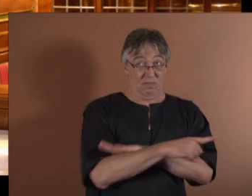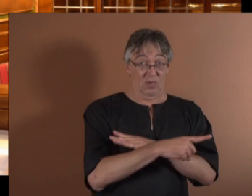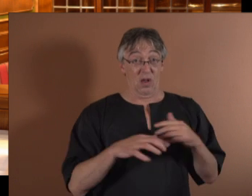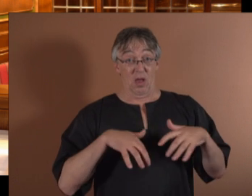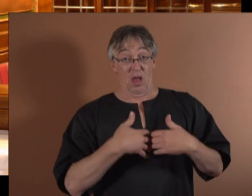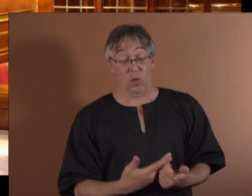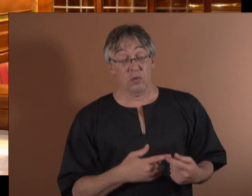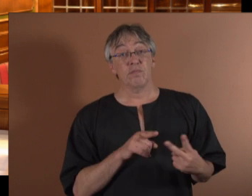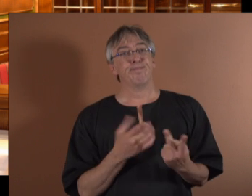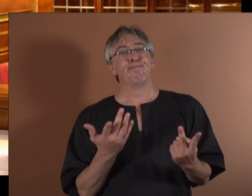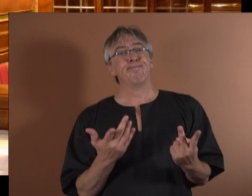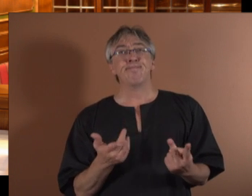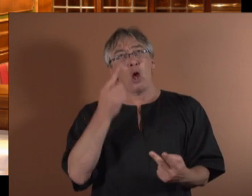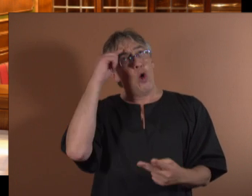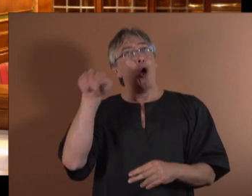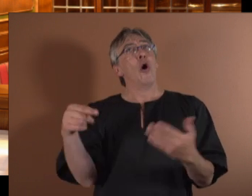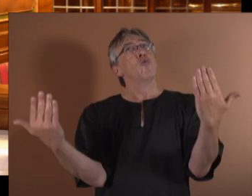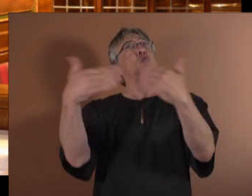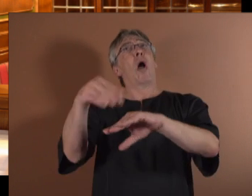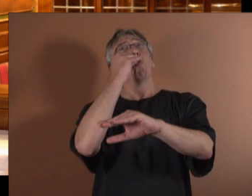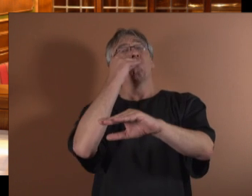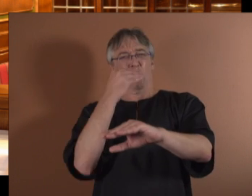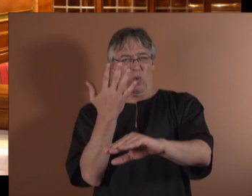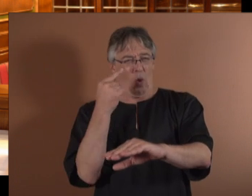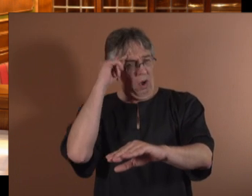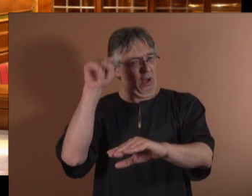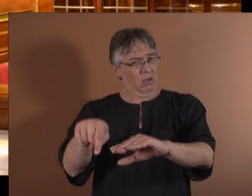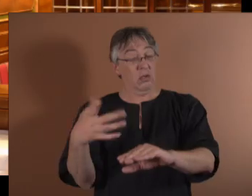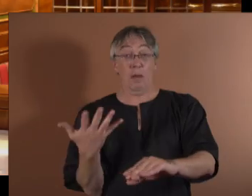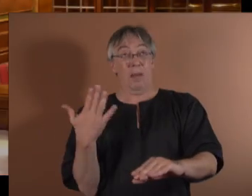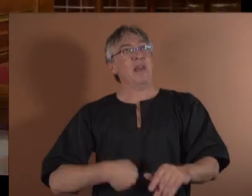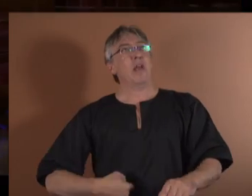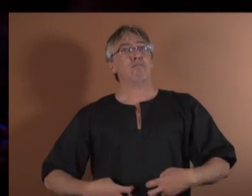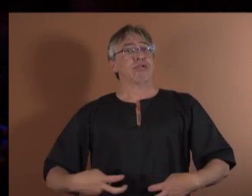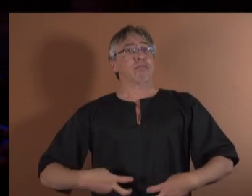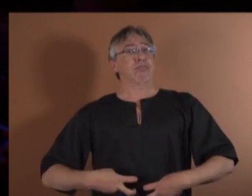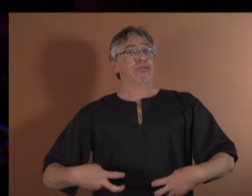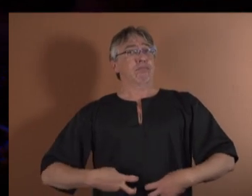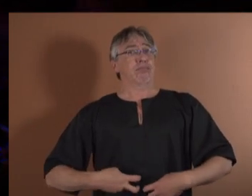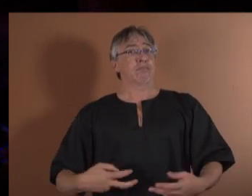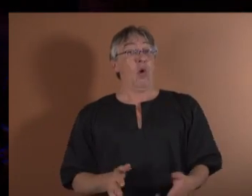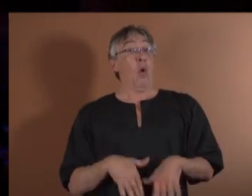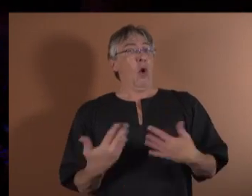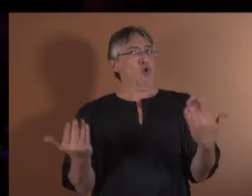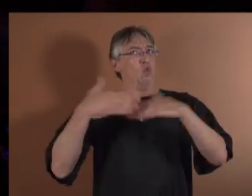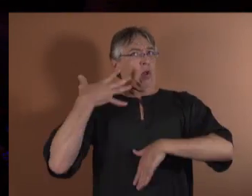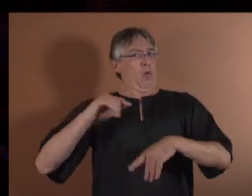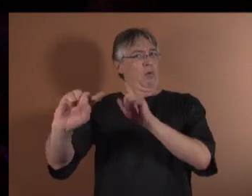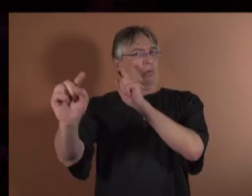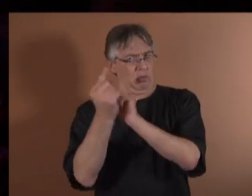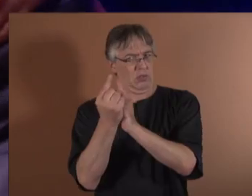Dinner tonight. Why would you think about dinner tonight? Well, nothing in the kitchen and I'm hungry. Or I want to sign a business deal with a prospective